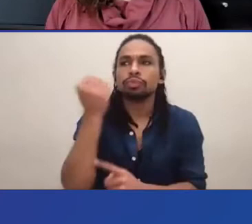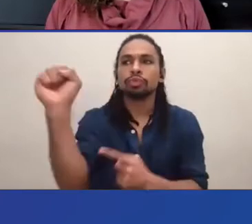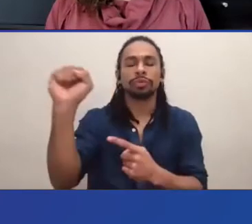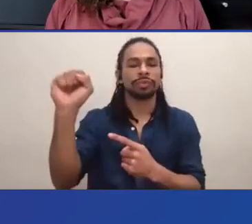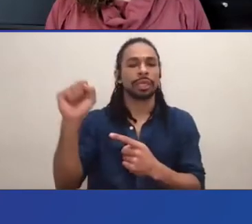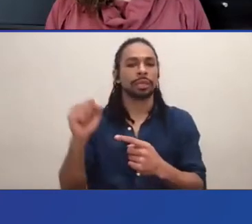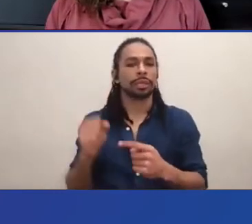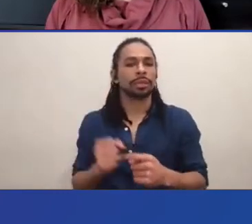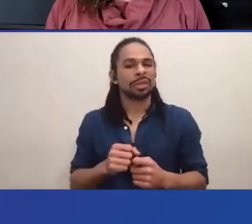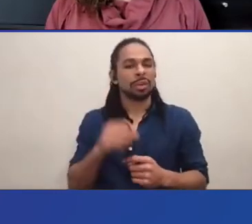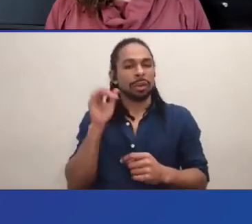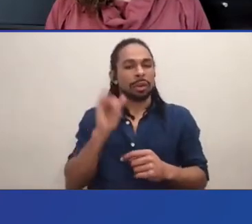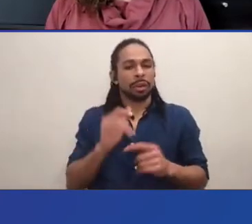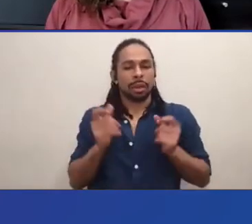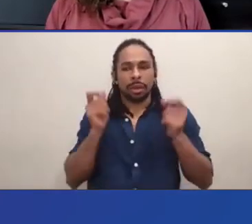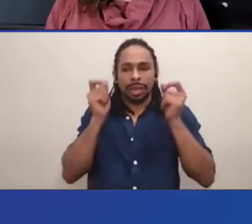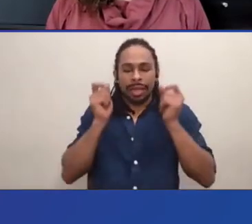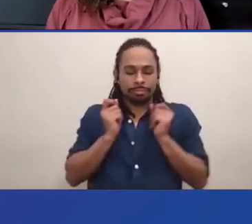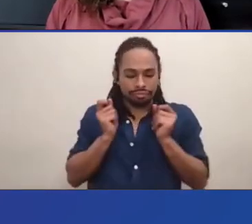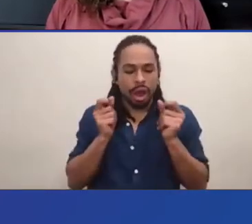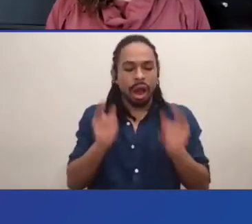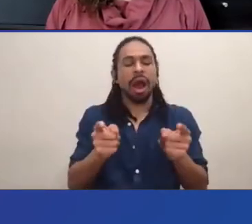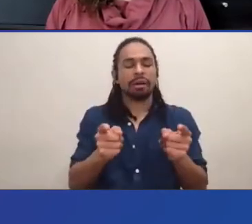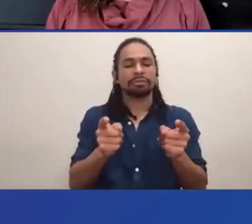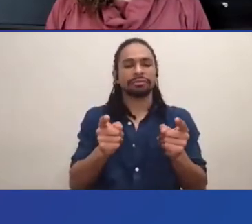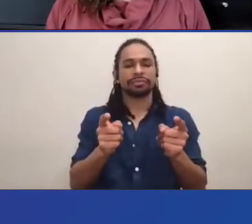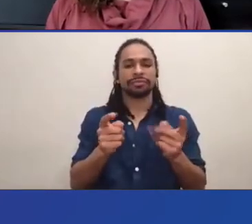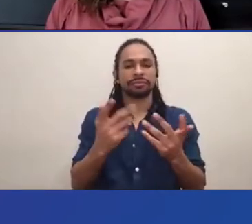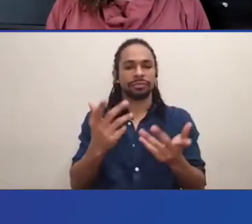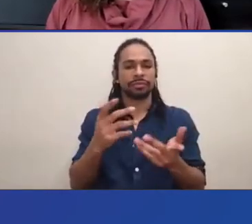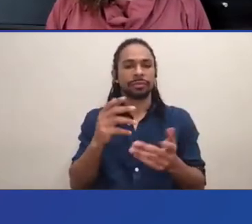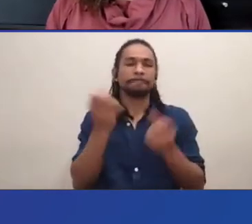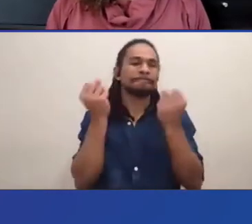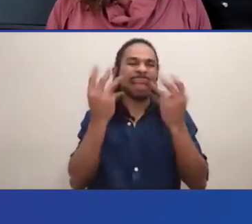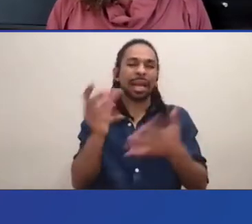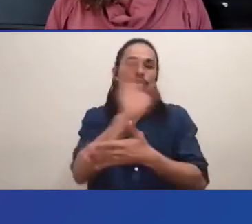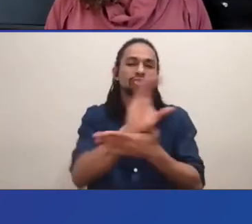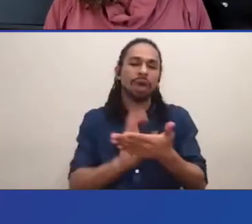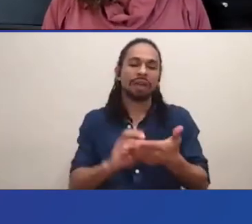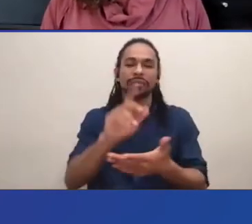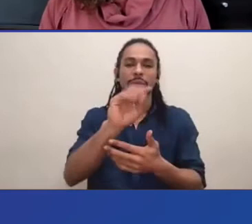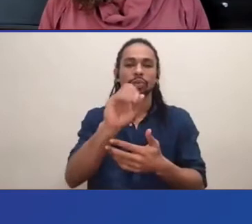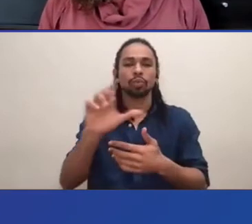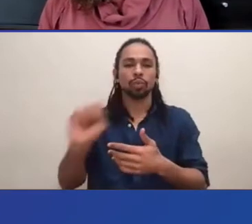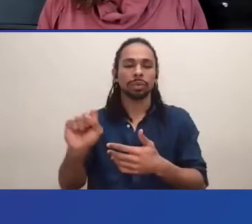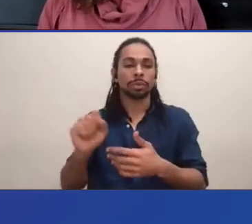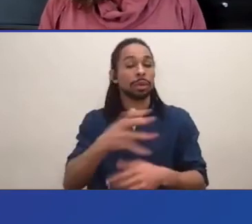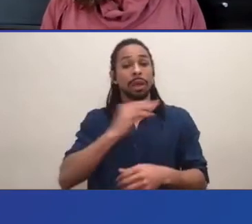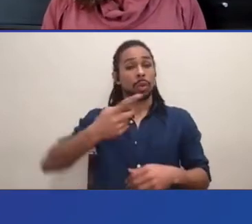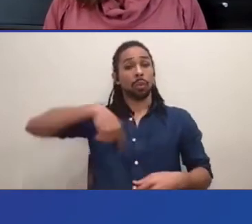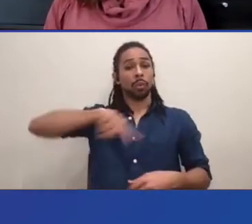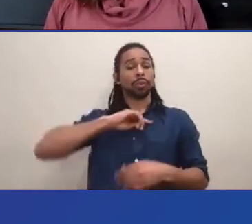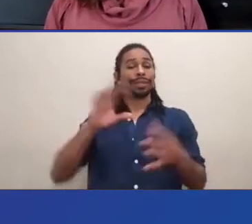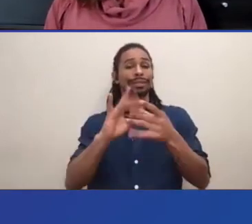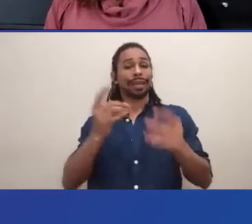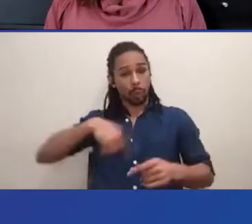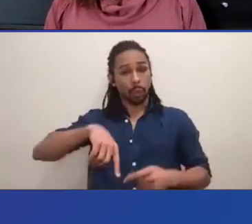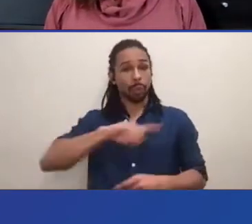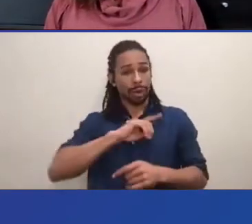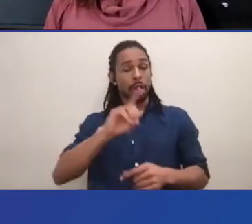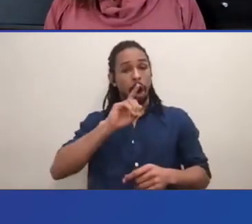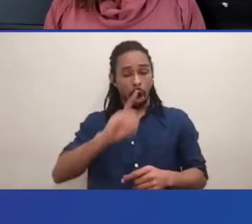improvisation, all these many choreographic tools that we claim to be choreographic tools in the dance world are what